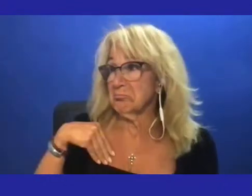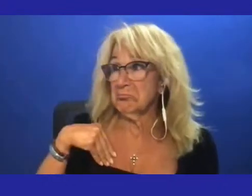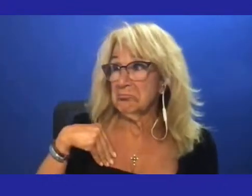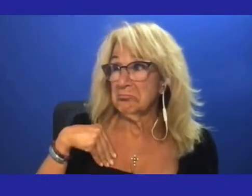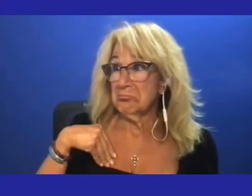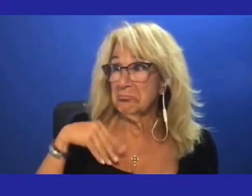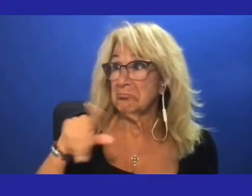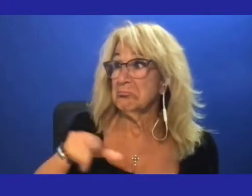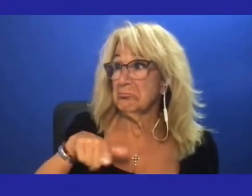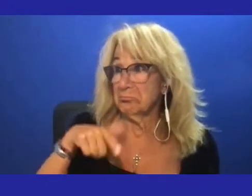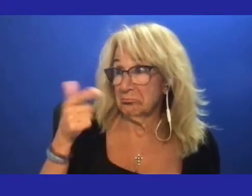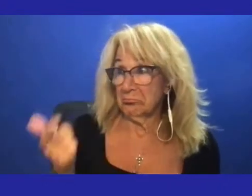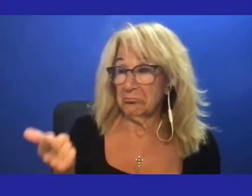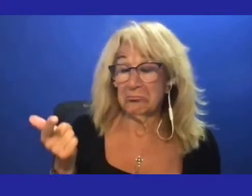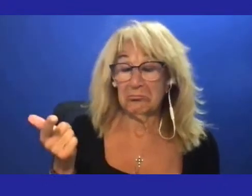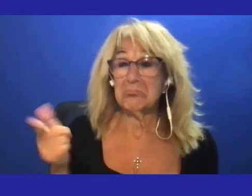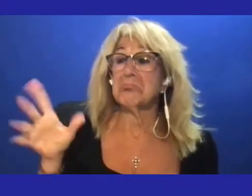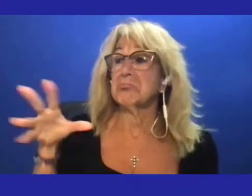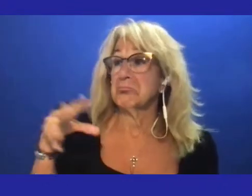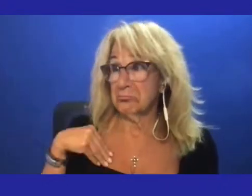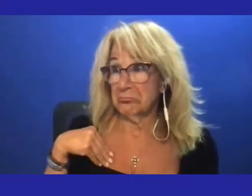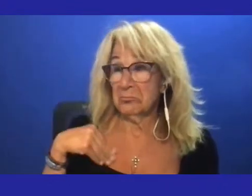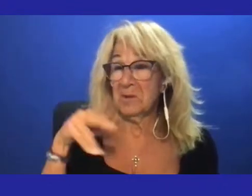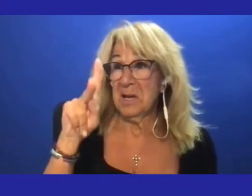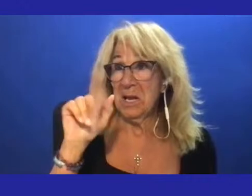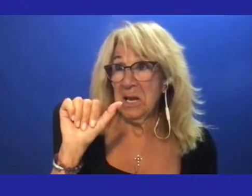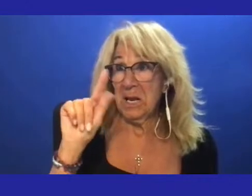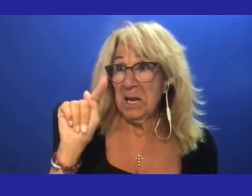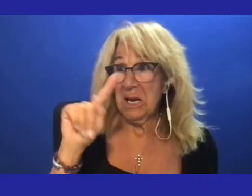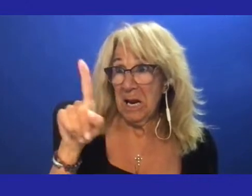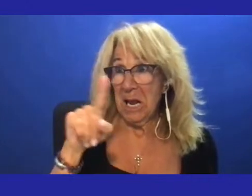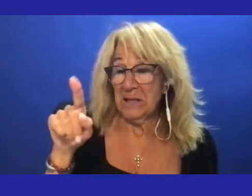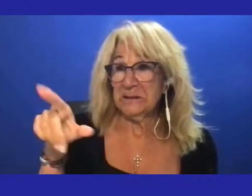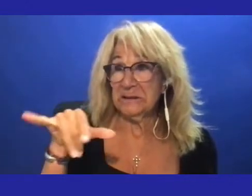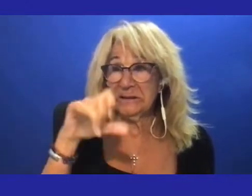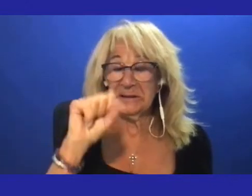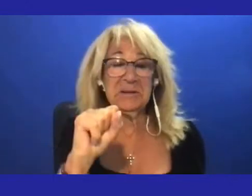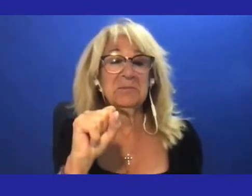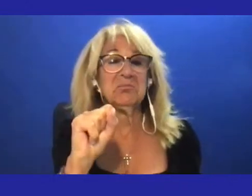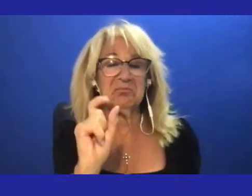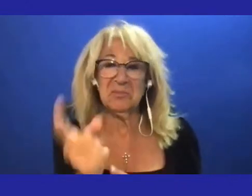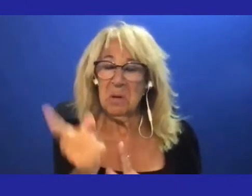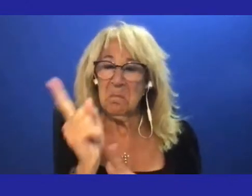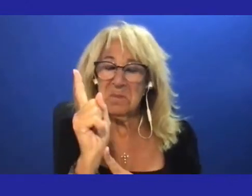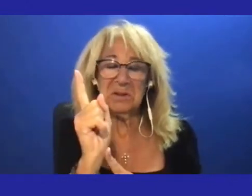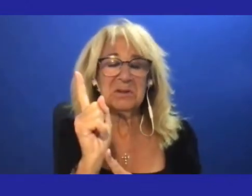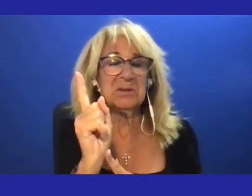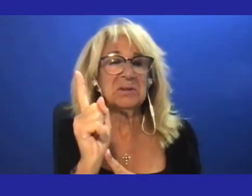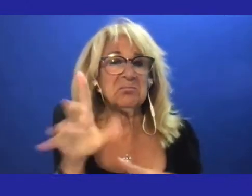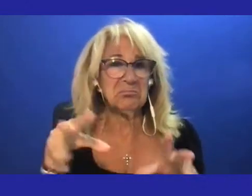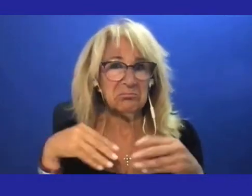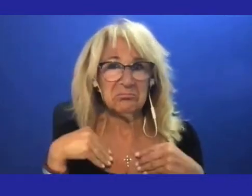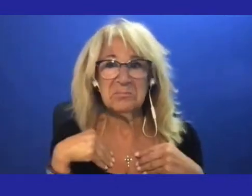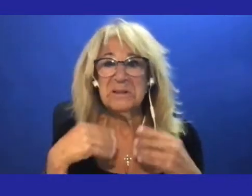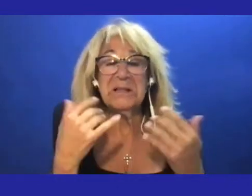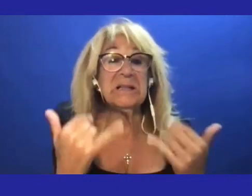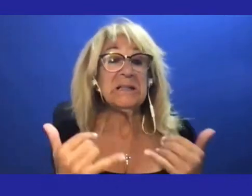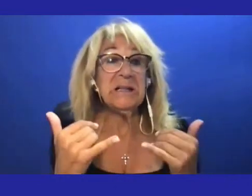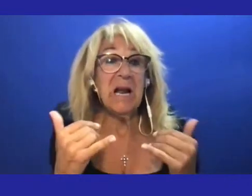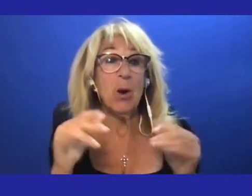Dr. Katz was a yes. Yes. Okay, minutes have been adopted. So we can move on now to our action